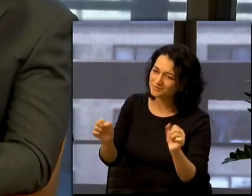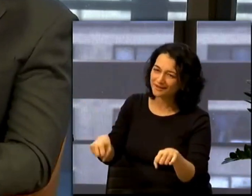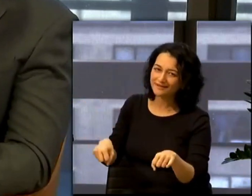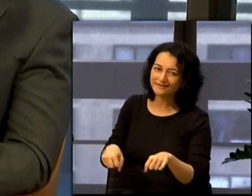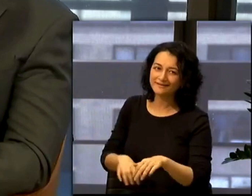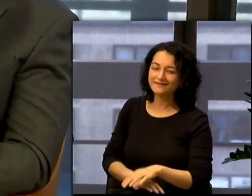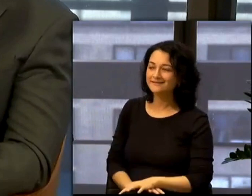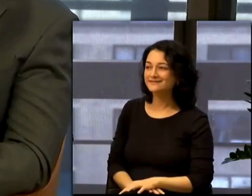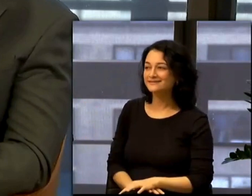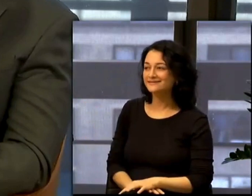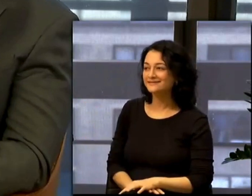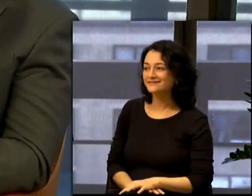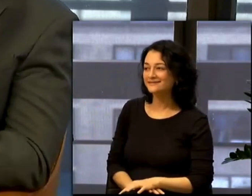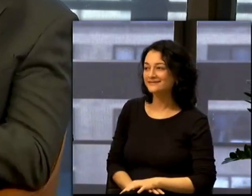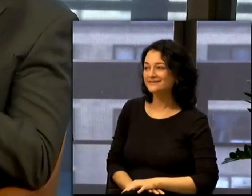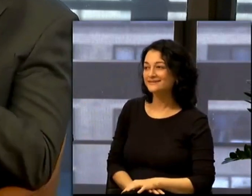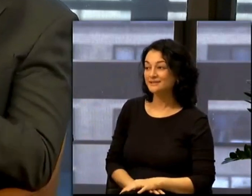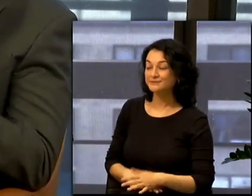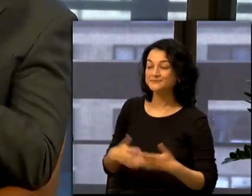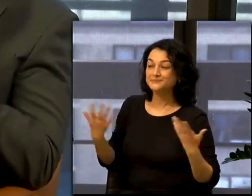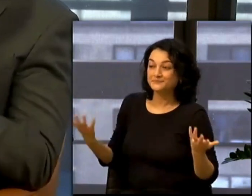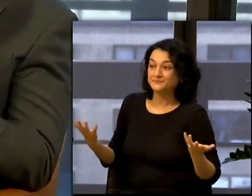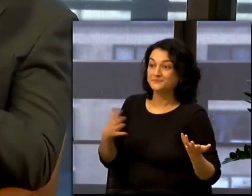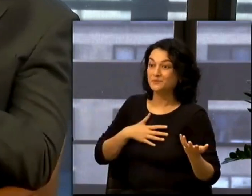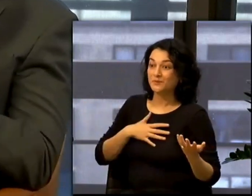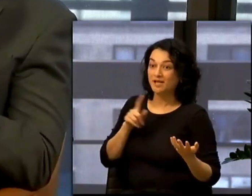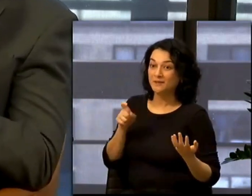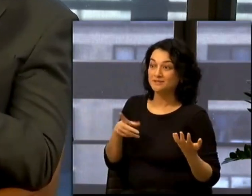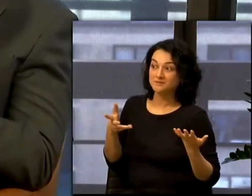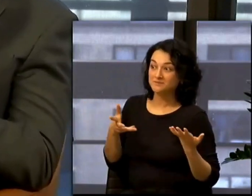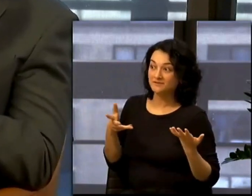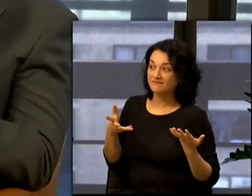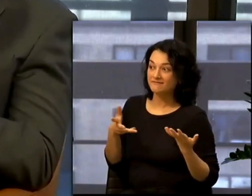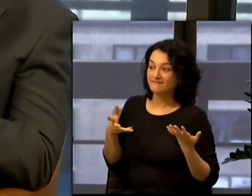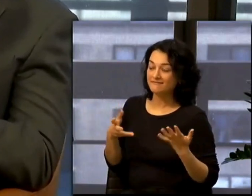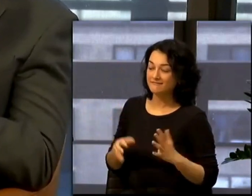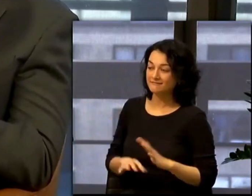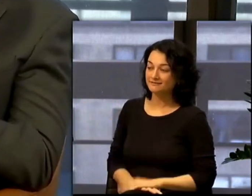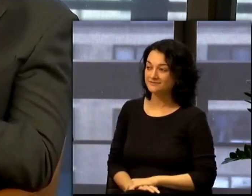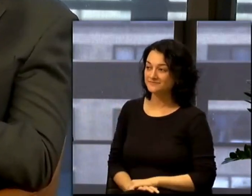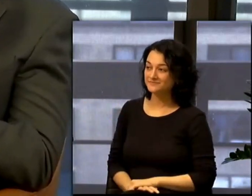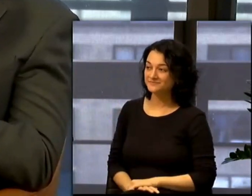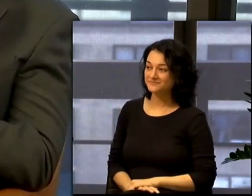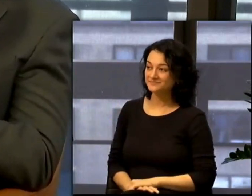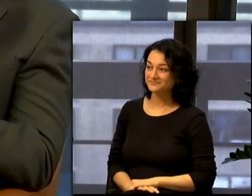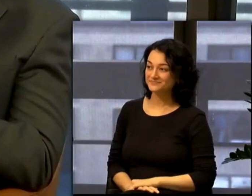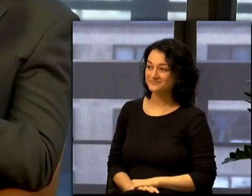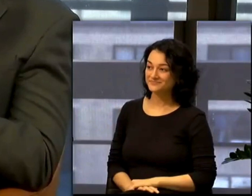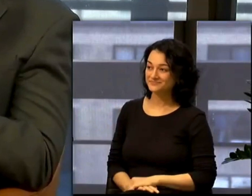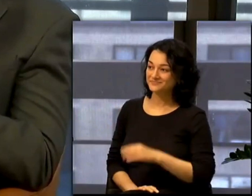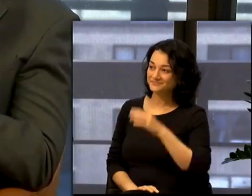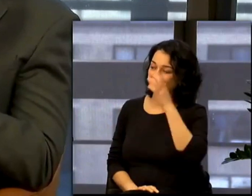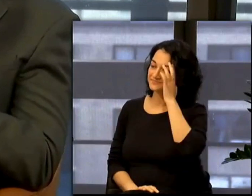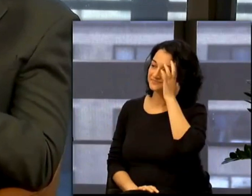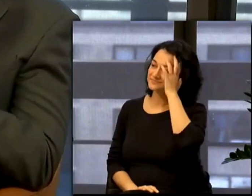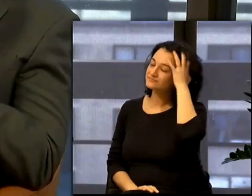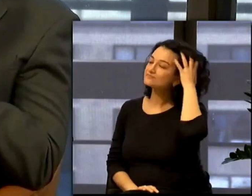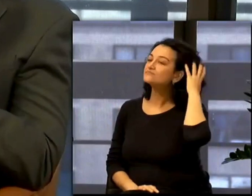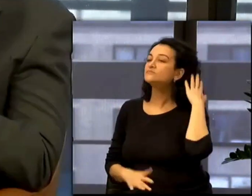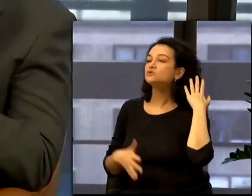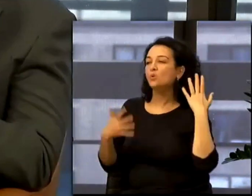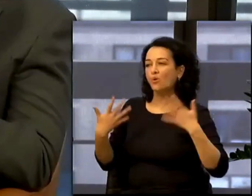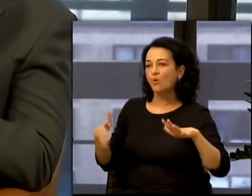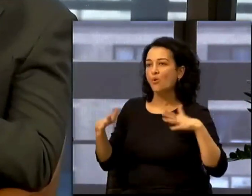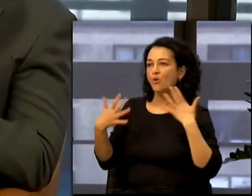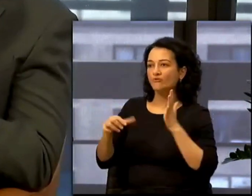is that, obviously the interplay, right, between ageism and ableism is a